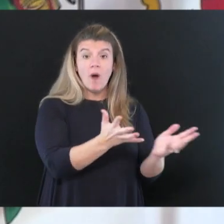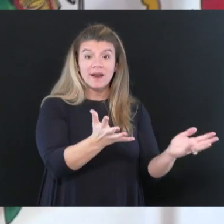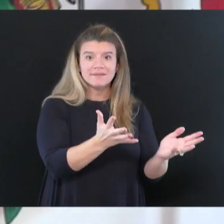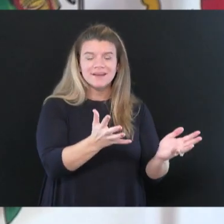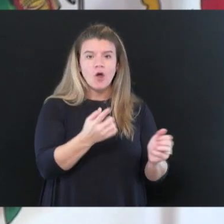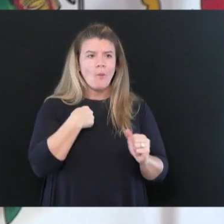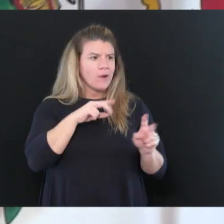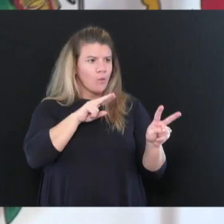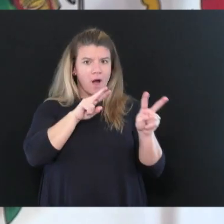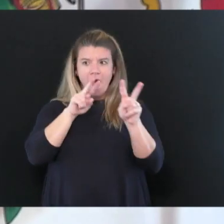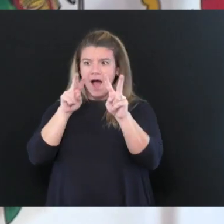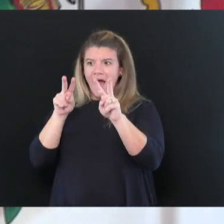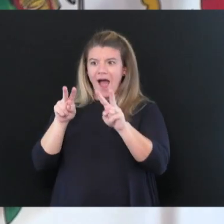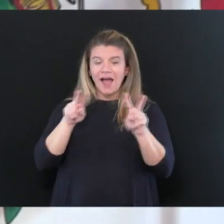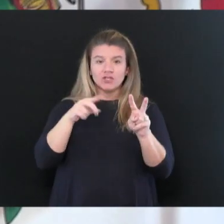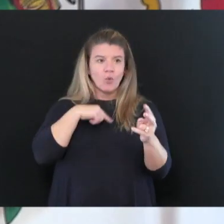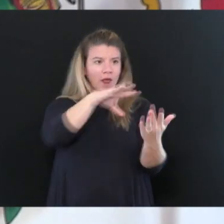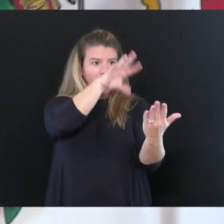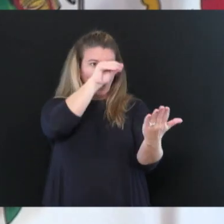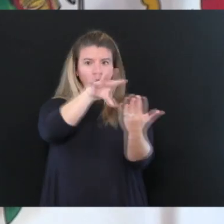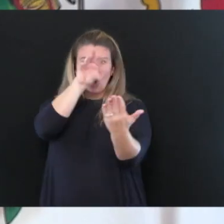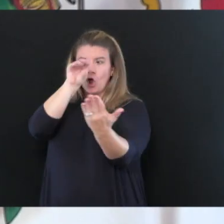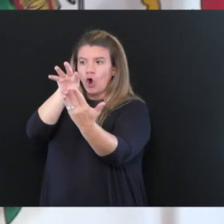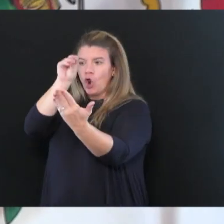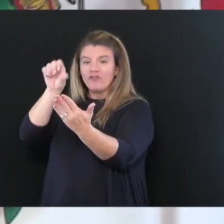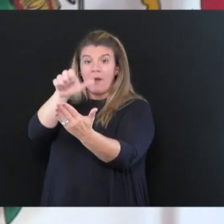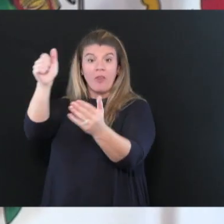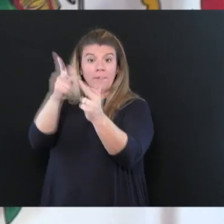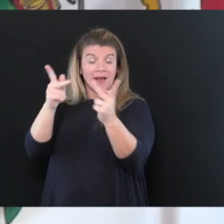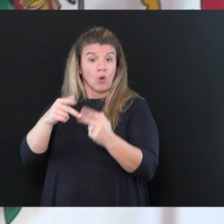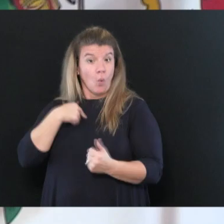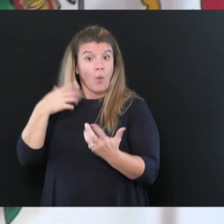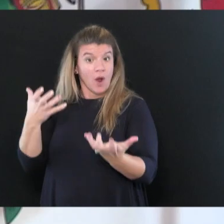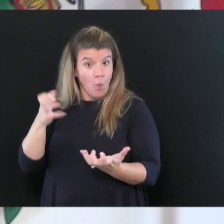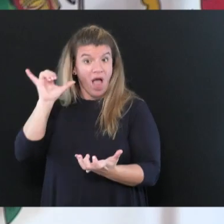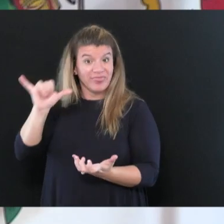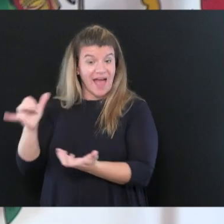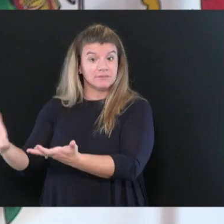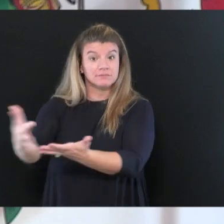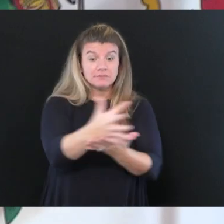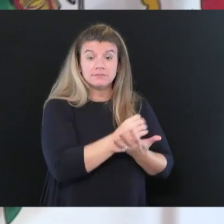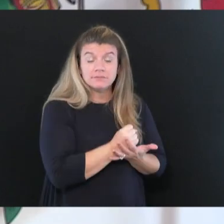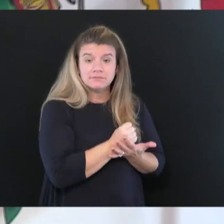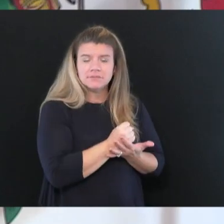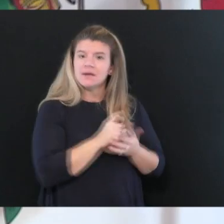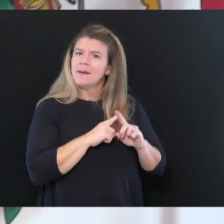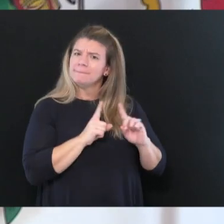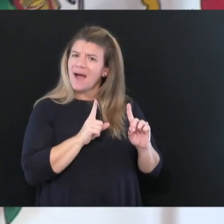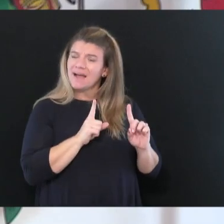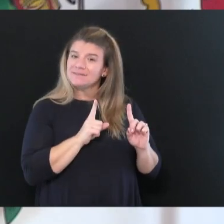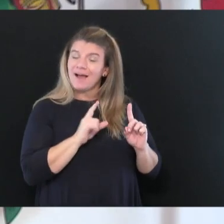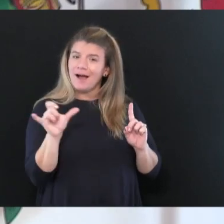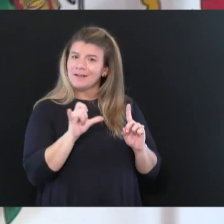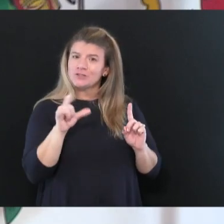states, we surely want to learn. But at the same time, a lot of other states are really,